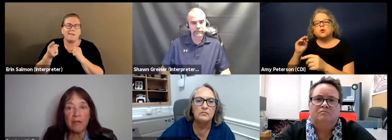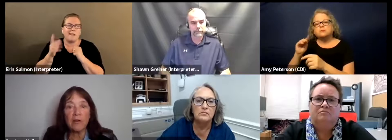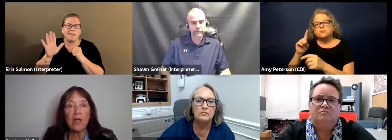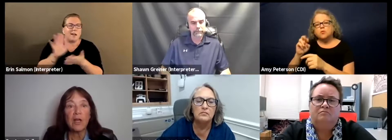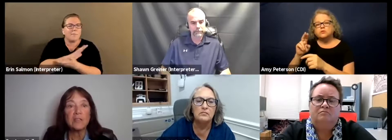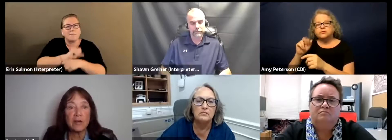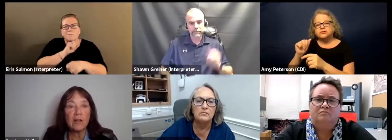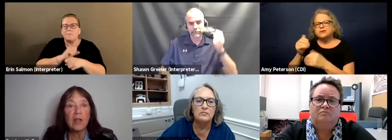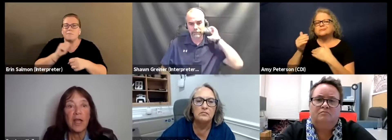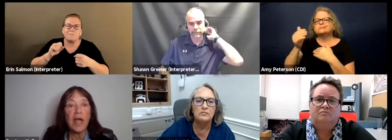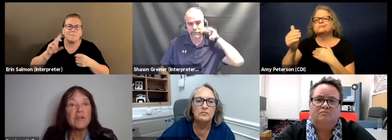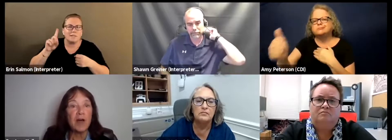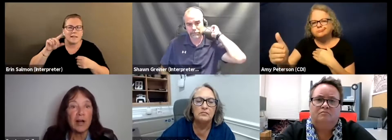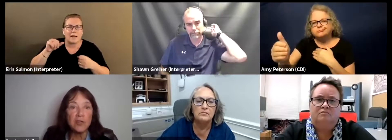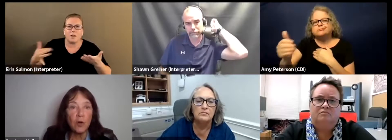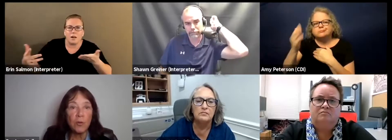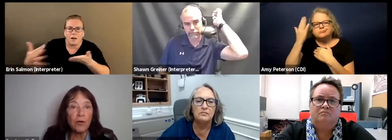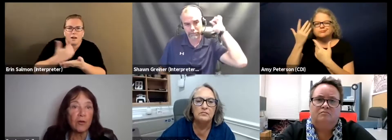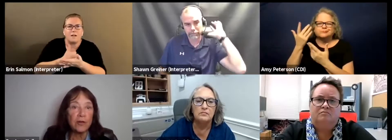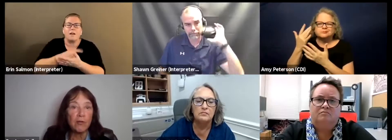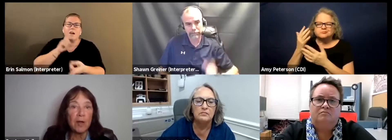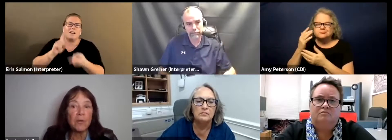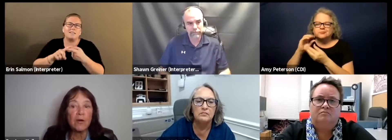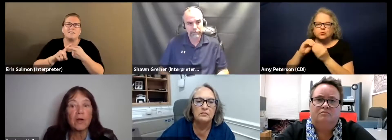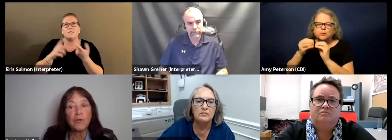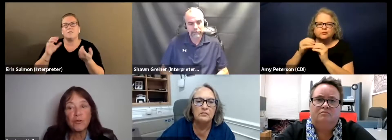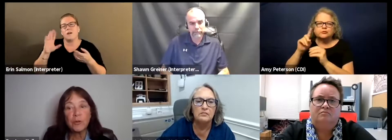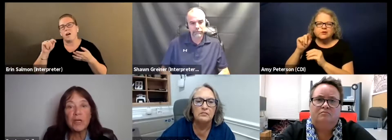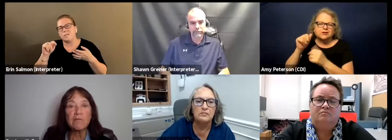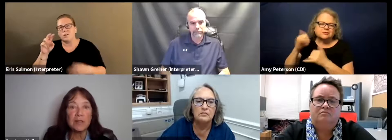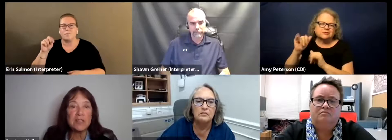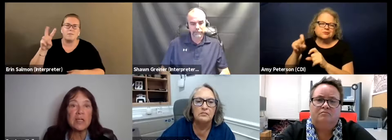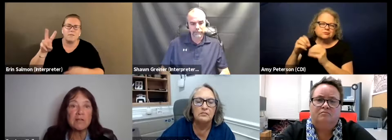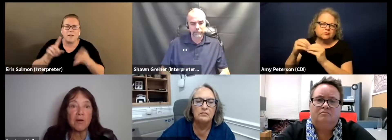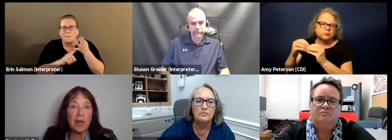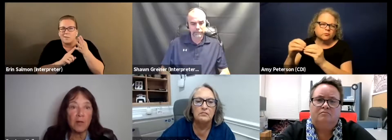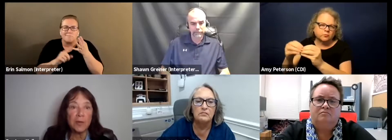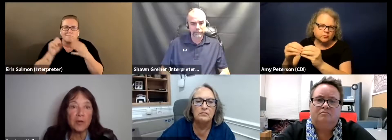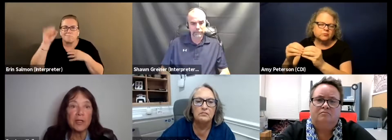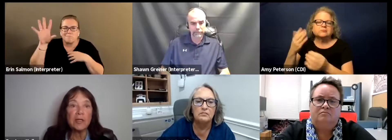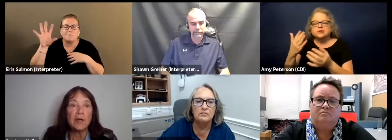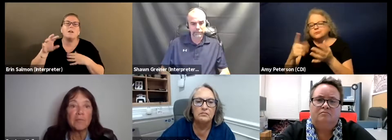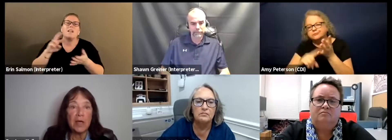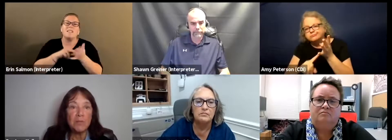paperwork together until end of October, early November, which would mean vaccine